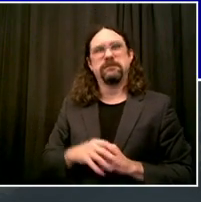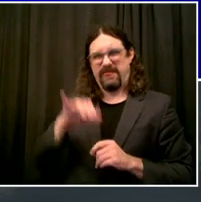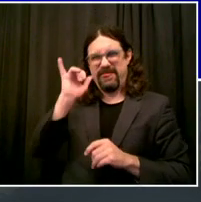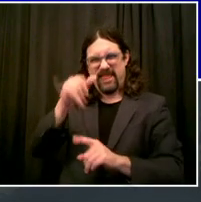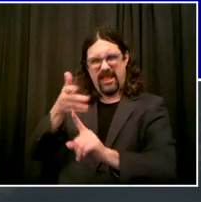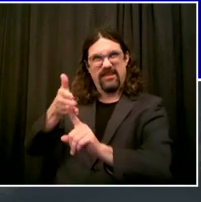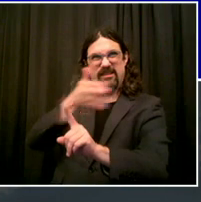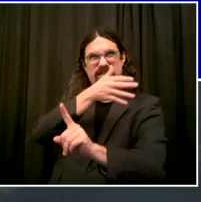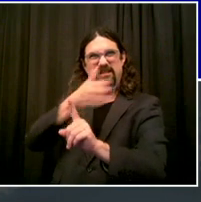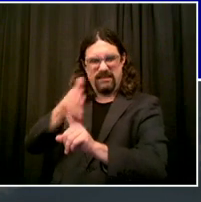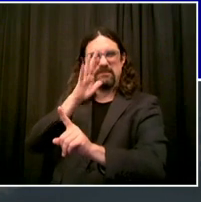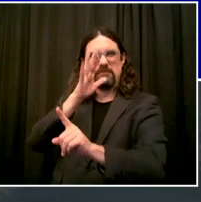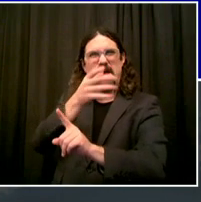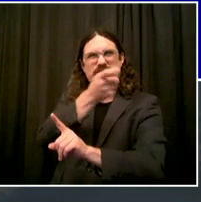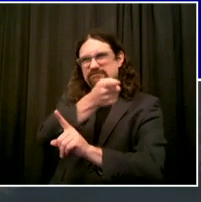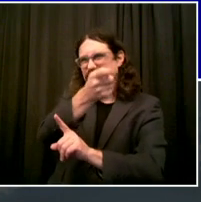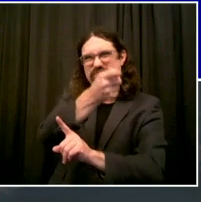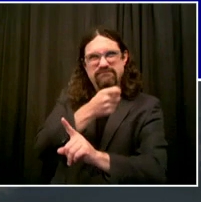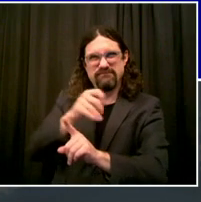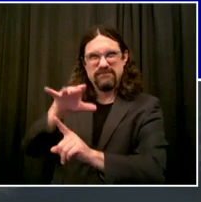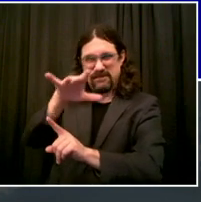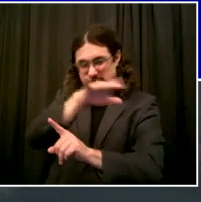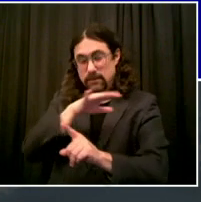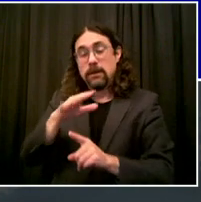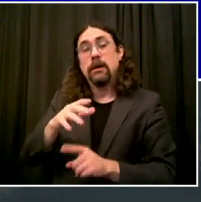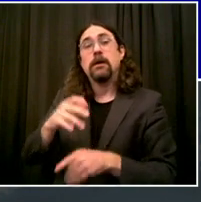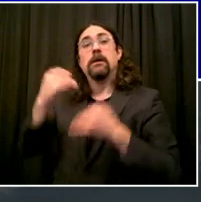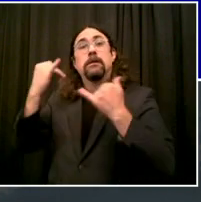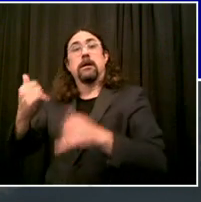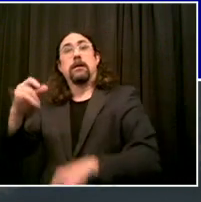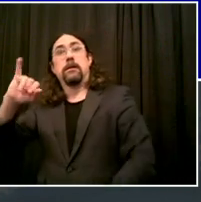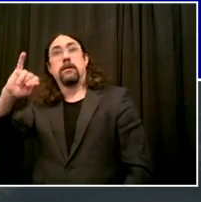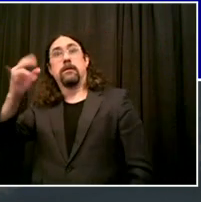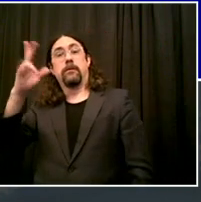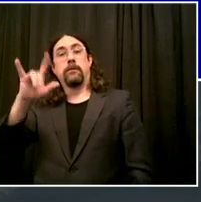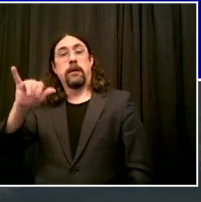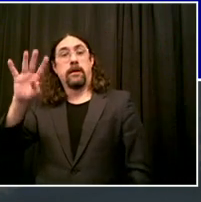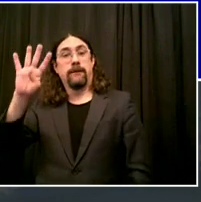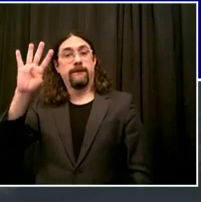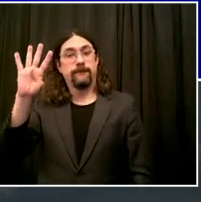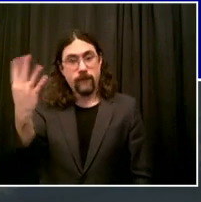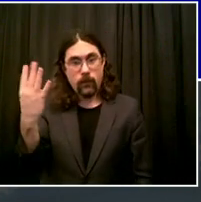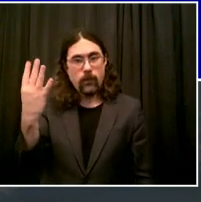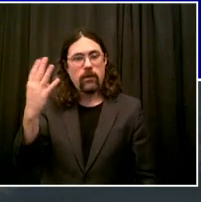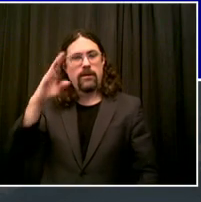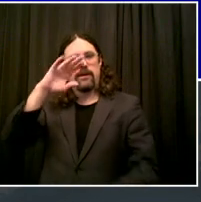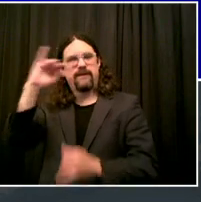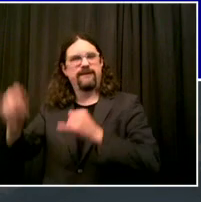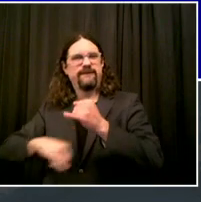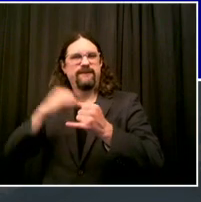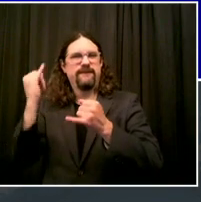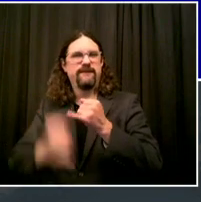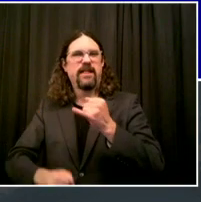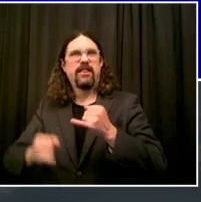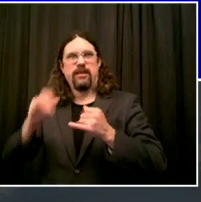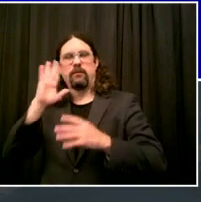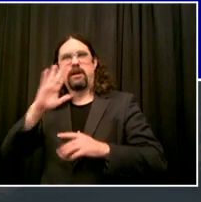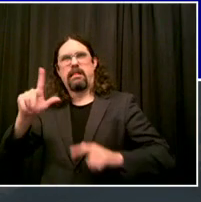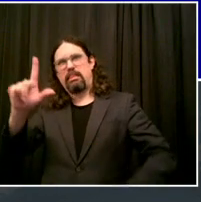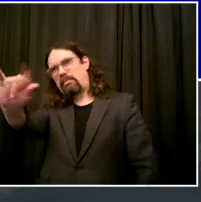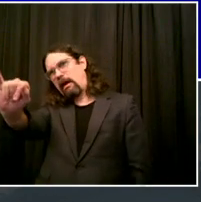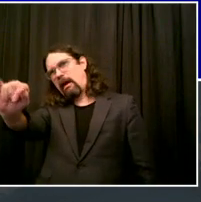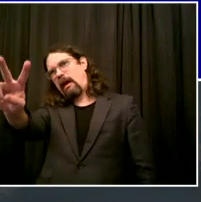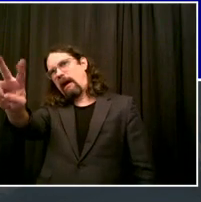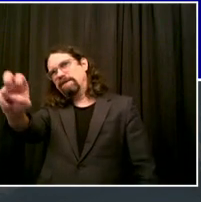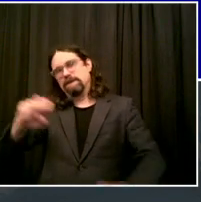night together on tape, but also music from leading cultural figures. There'll be tributes to our heroes who